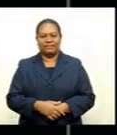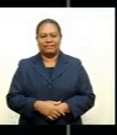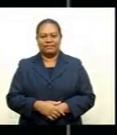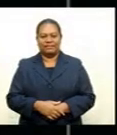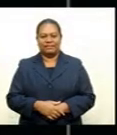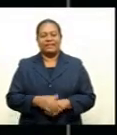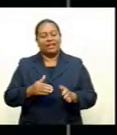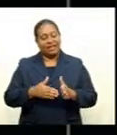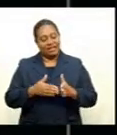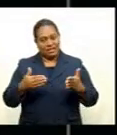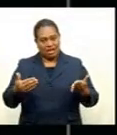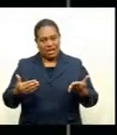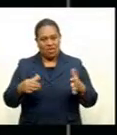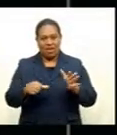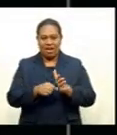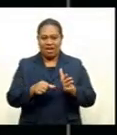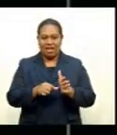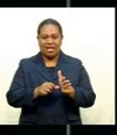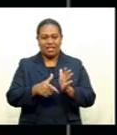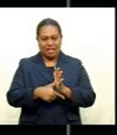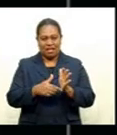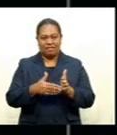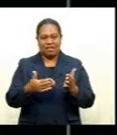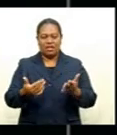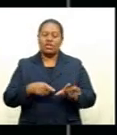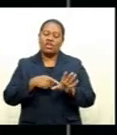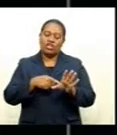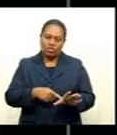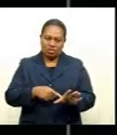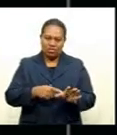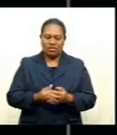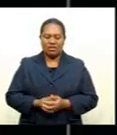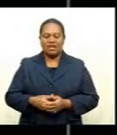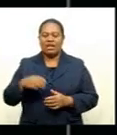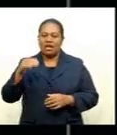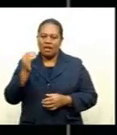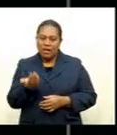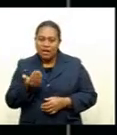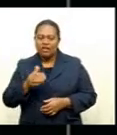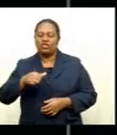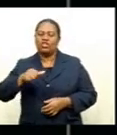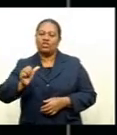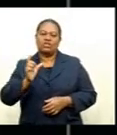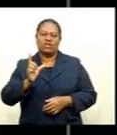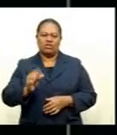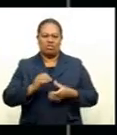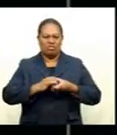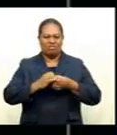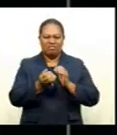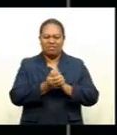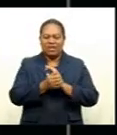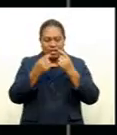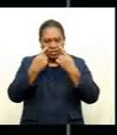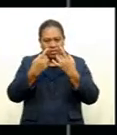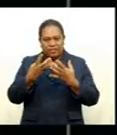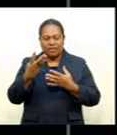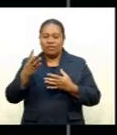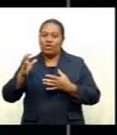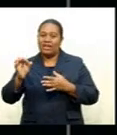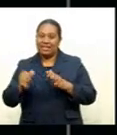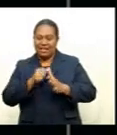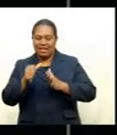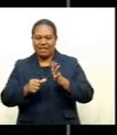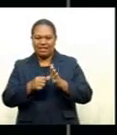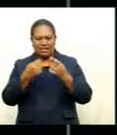During these hard times, youths are urged to make use of their talent to earn a living. 40-year-old Watikini Sivoi